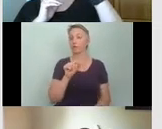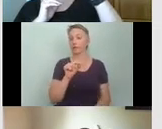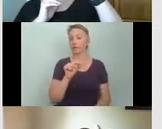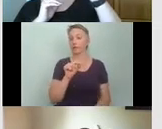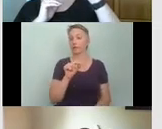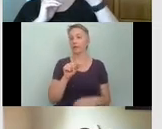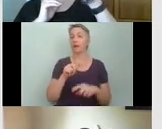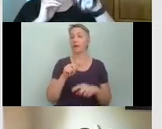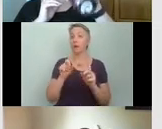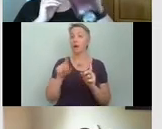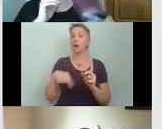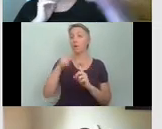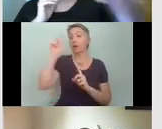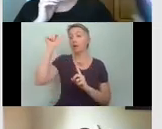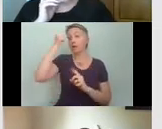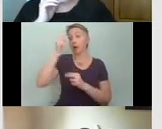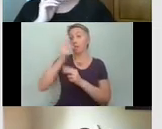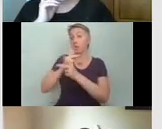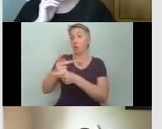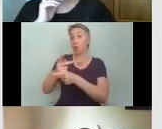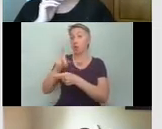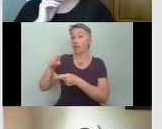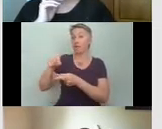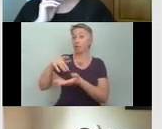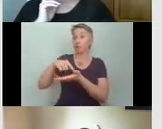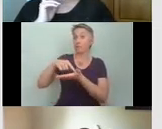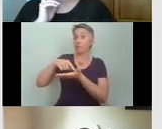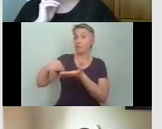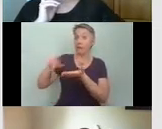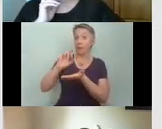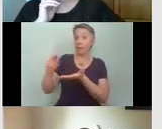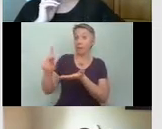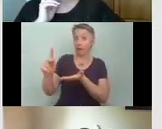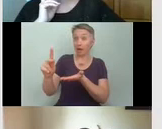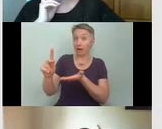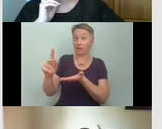those governmental loans have to be paid off, we're going to